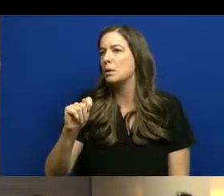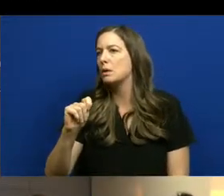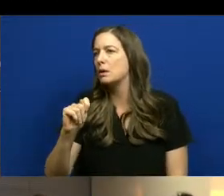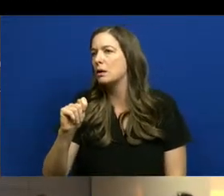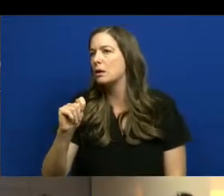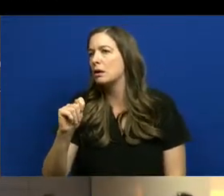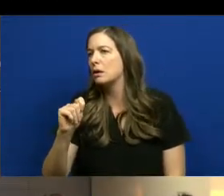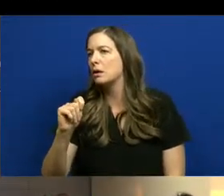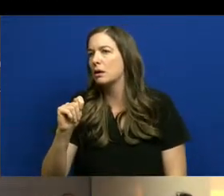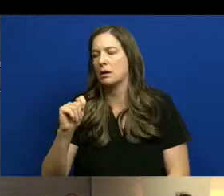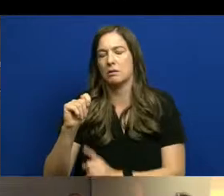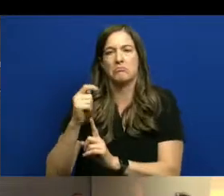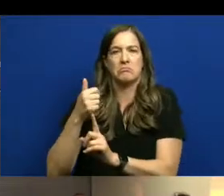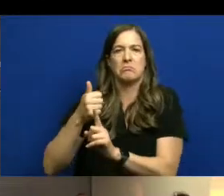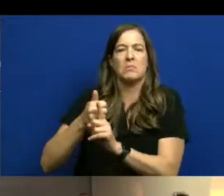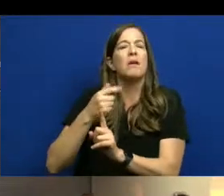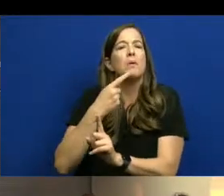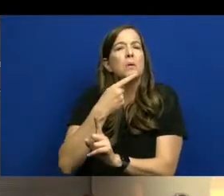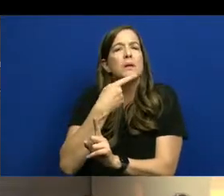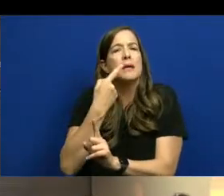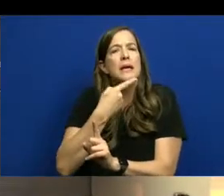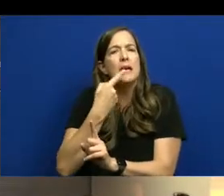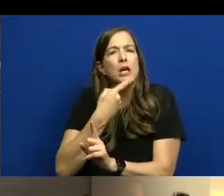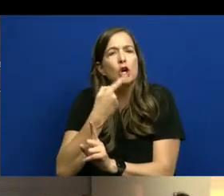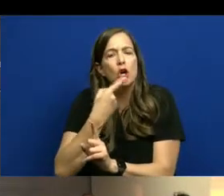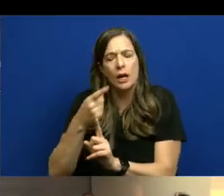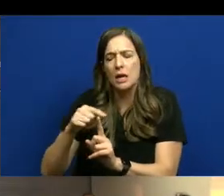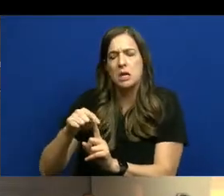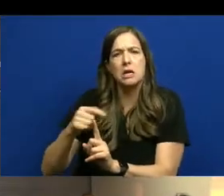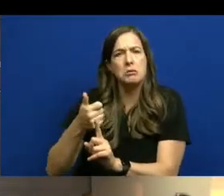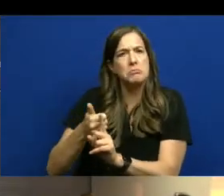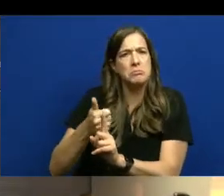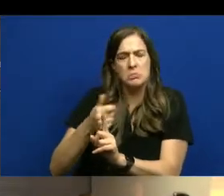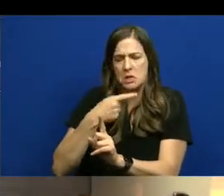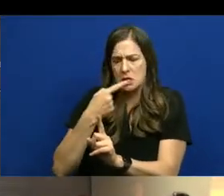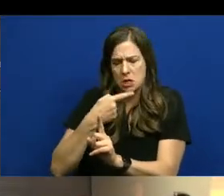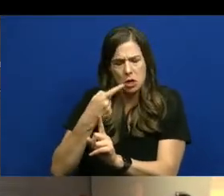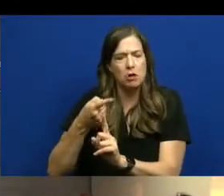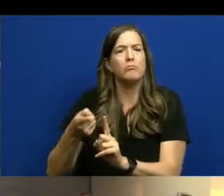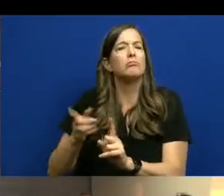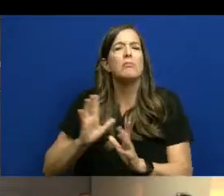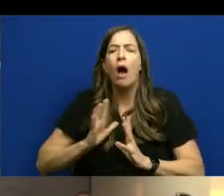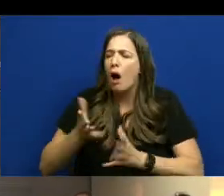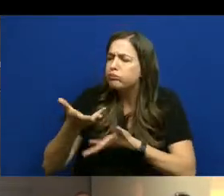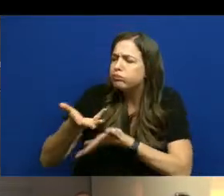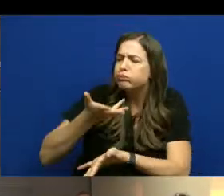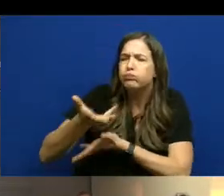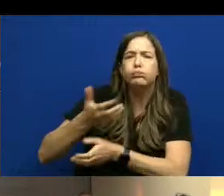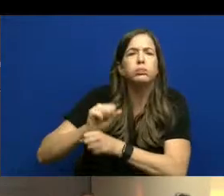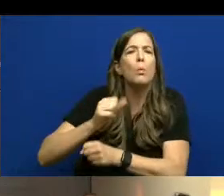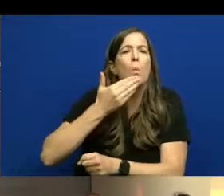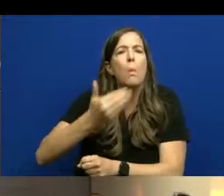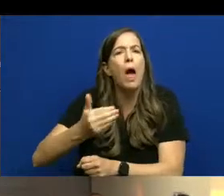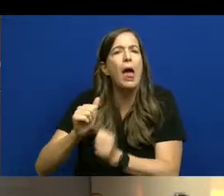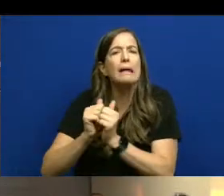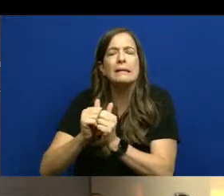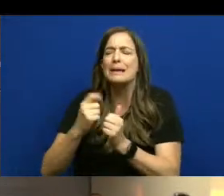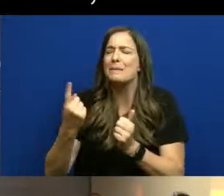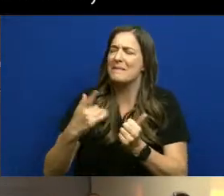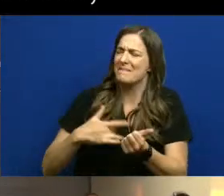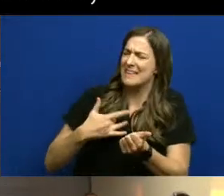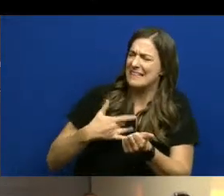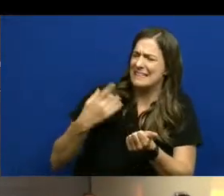He was a hearing individual. The interpreter missed the name. I apologize. He was a hearing individual. We worked well together, but there was always something missing.